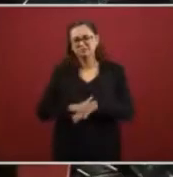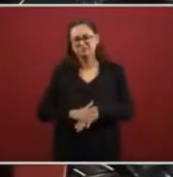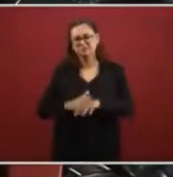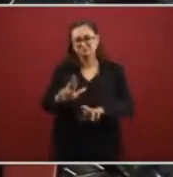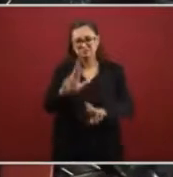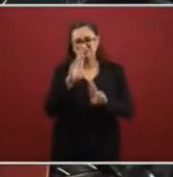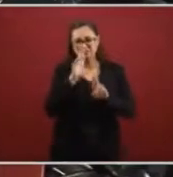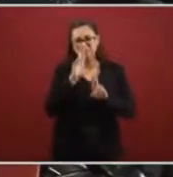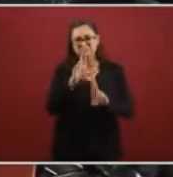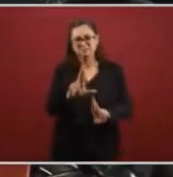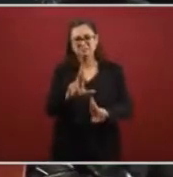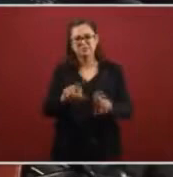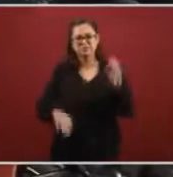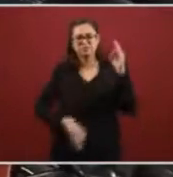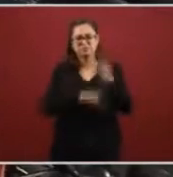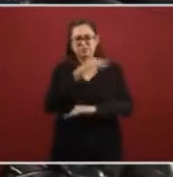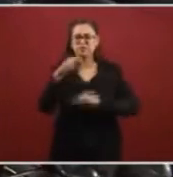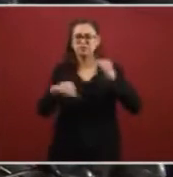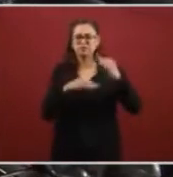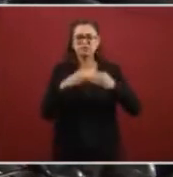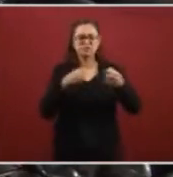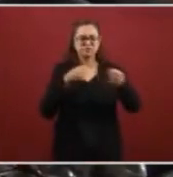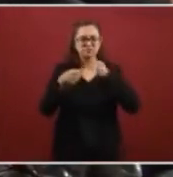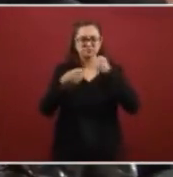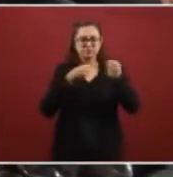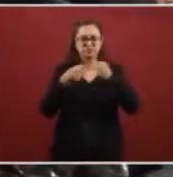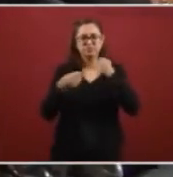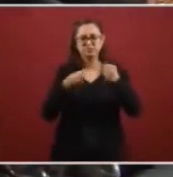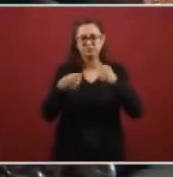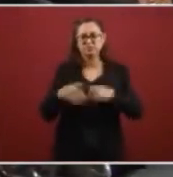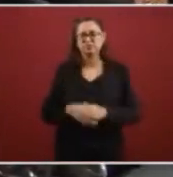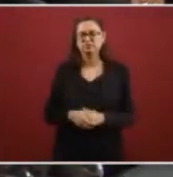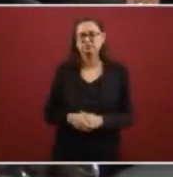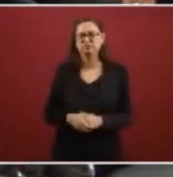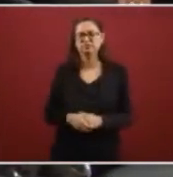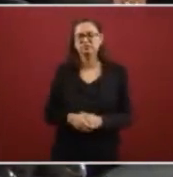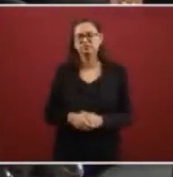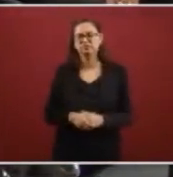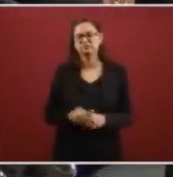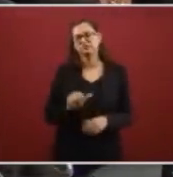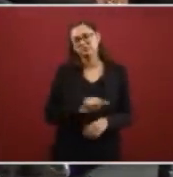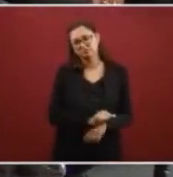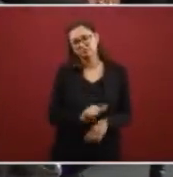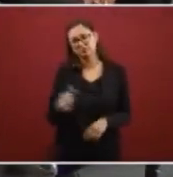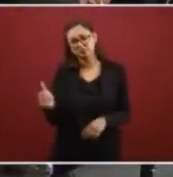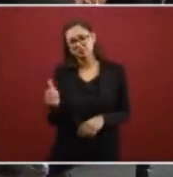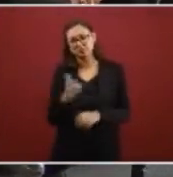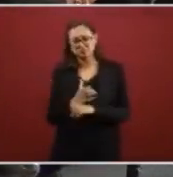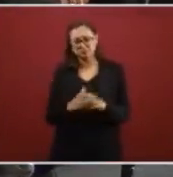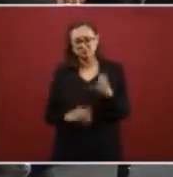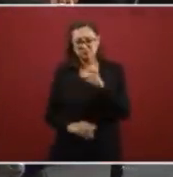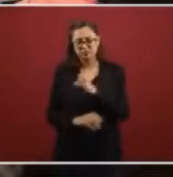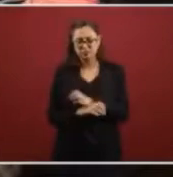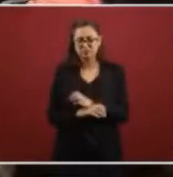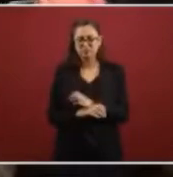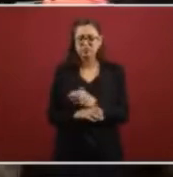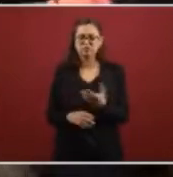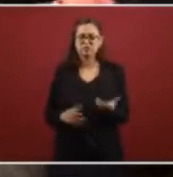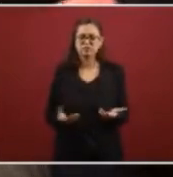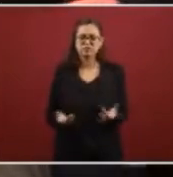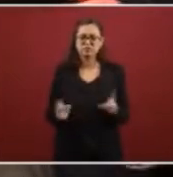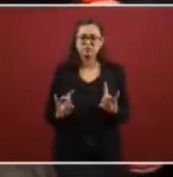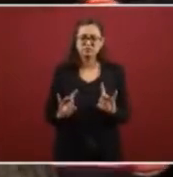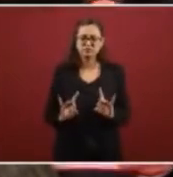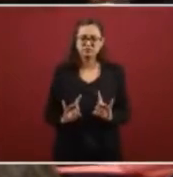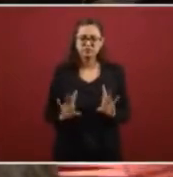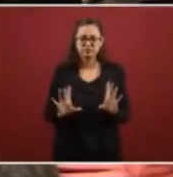So I respect all the media. And the other thing is also, let's suppose that there is